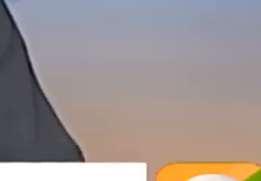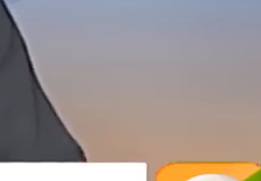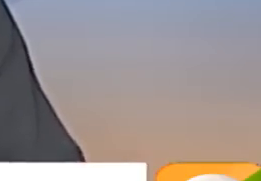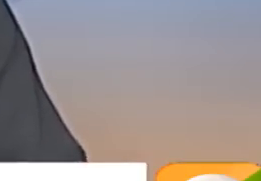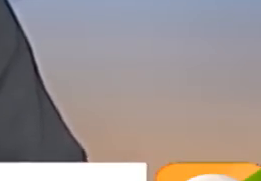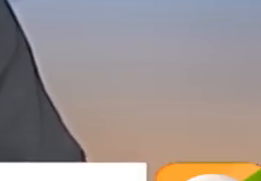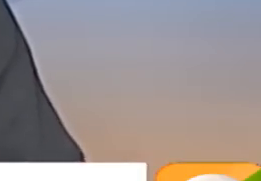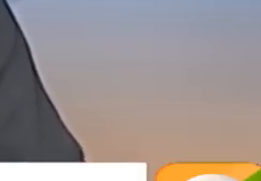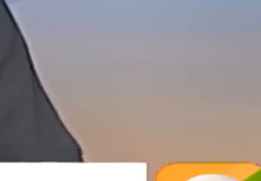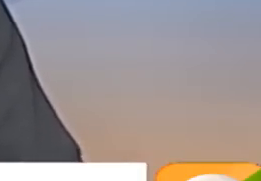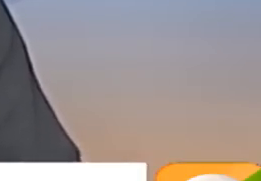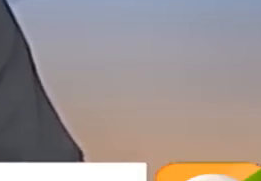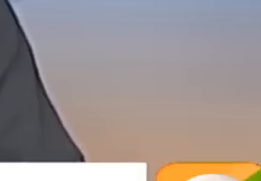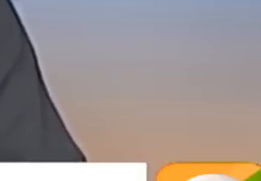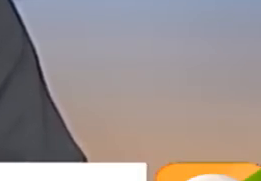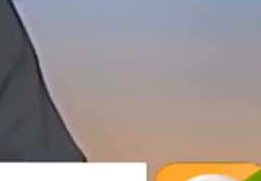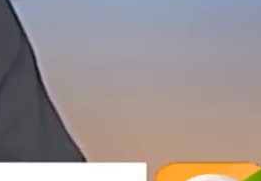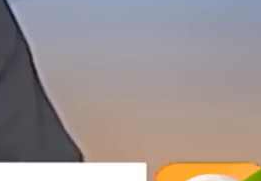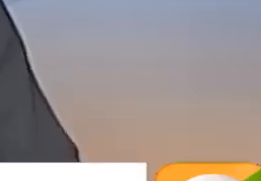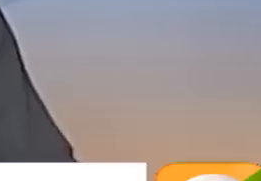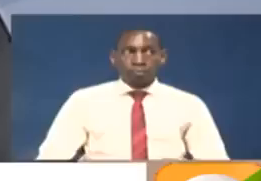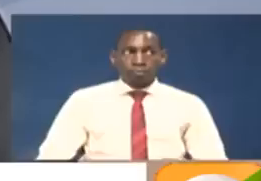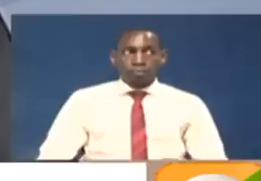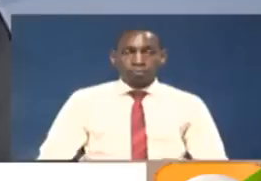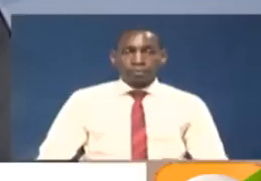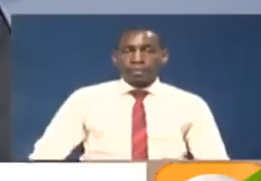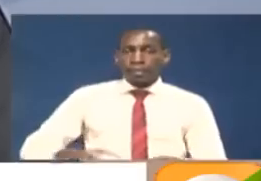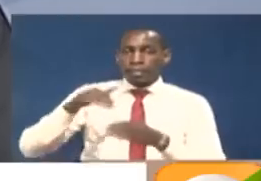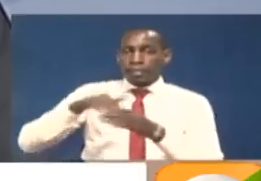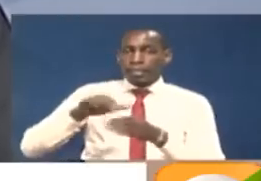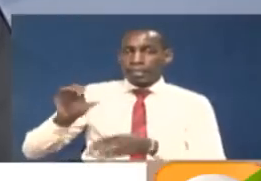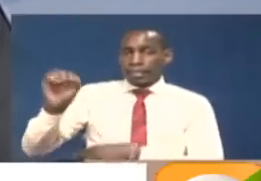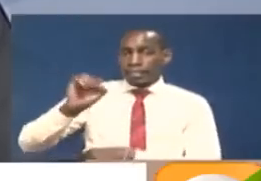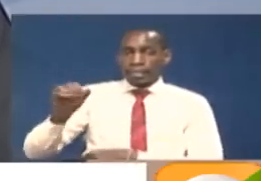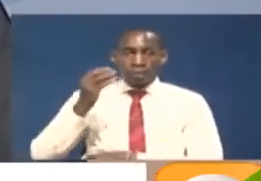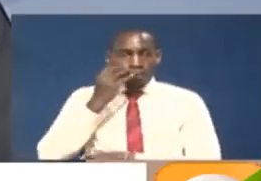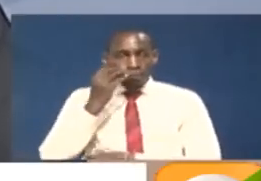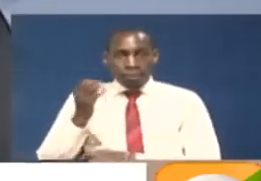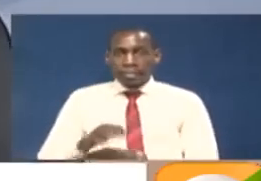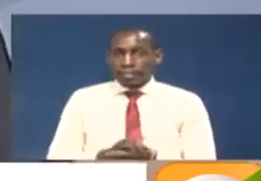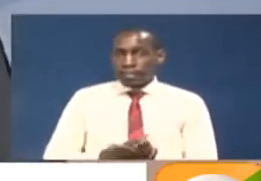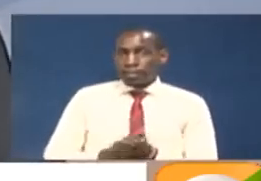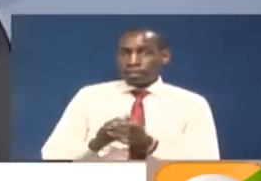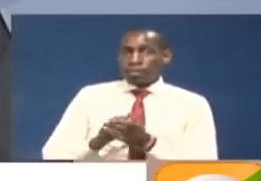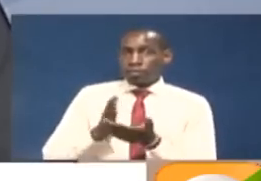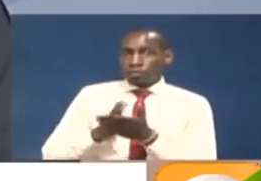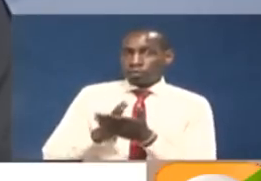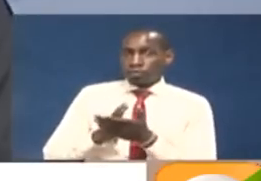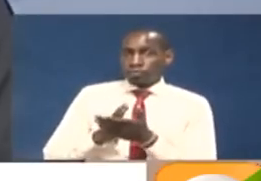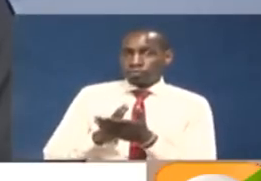On my kicker tonight, Interior Cabinet Secretary Fred Matiangi has lately been making